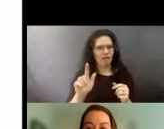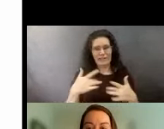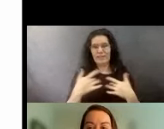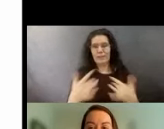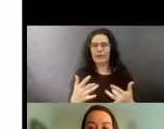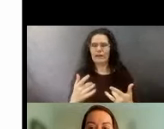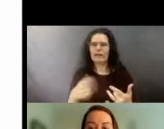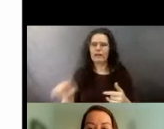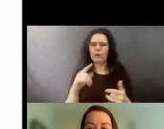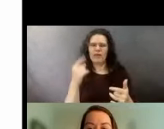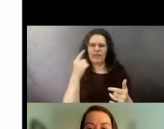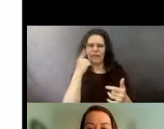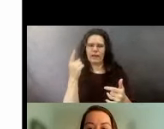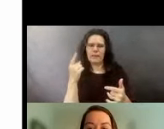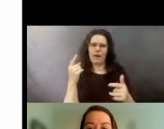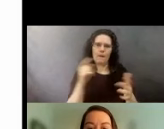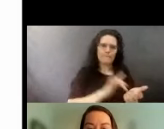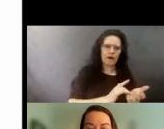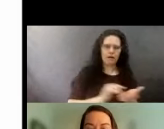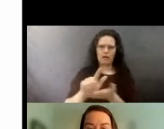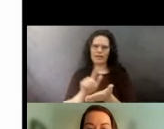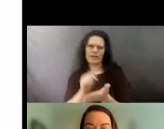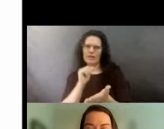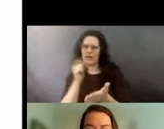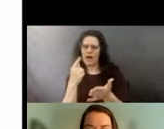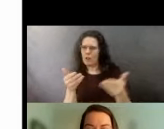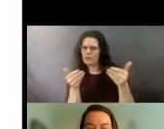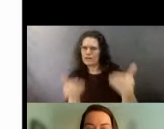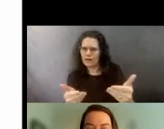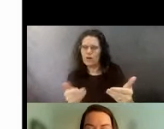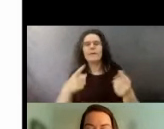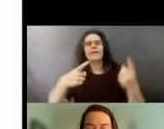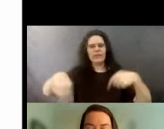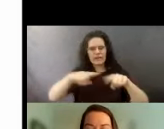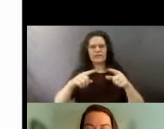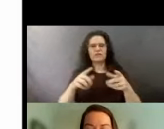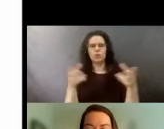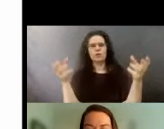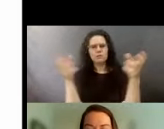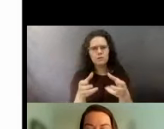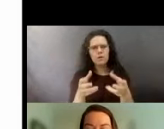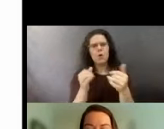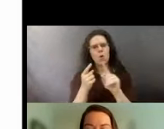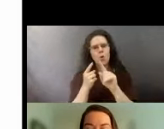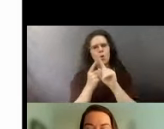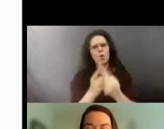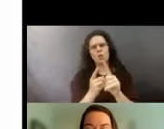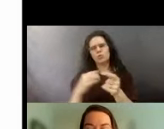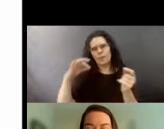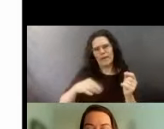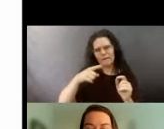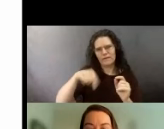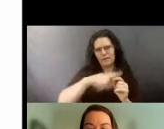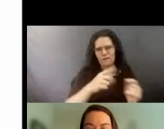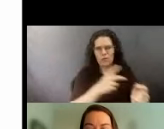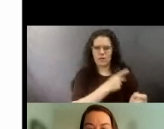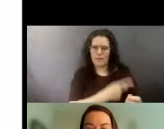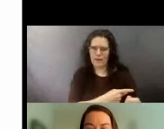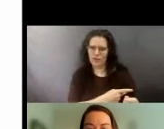of interacting. You have a collaboration where people are coming together to address those health-harming legal needs